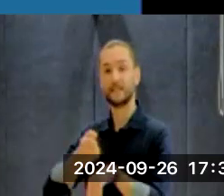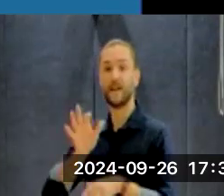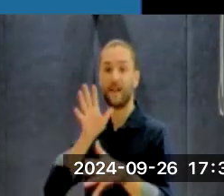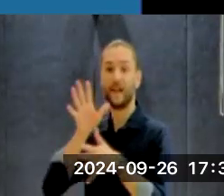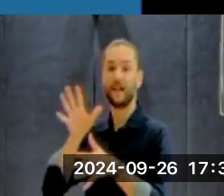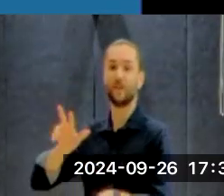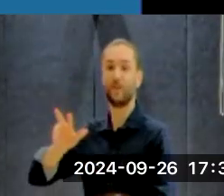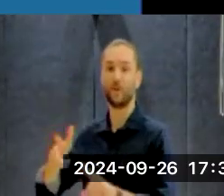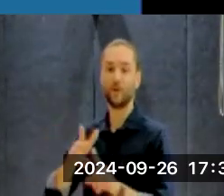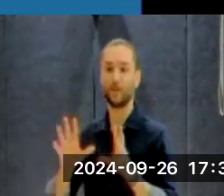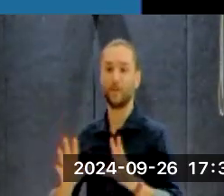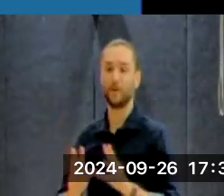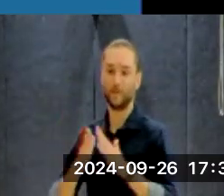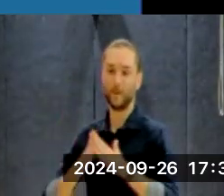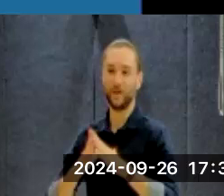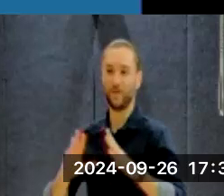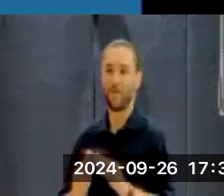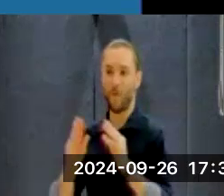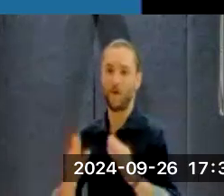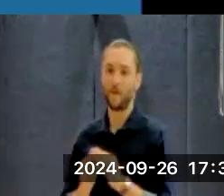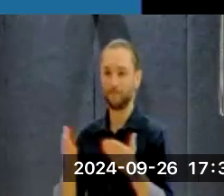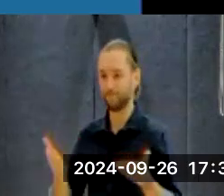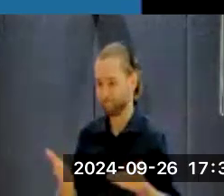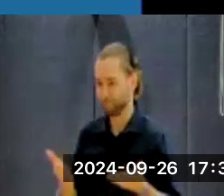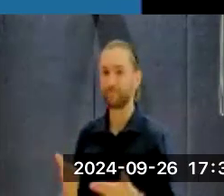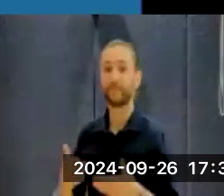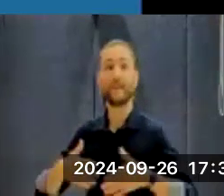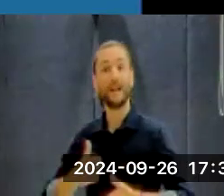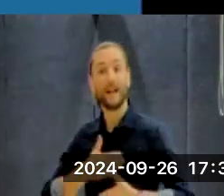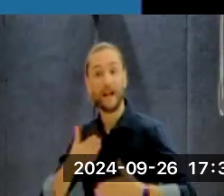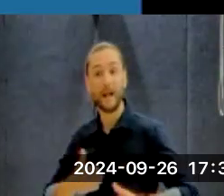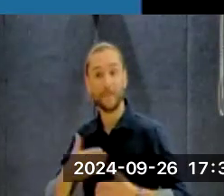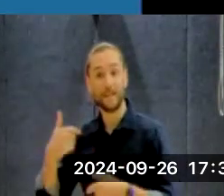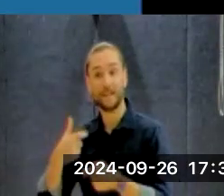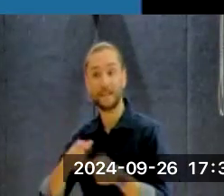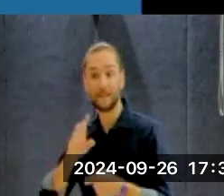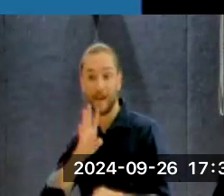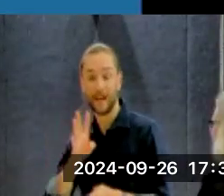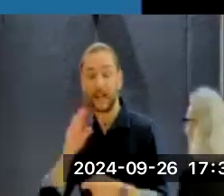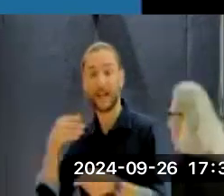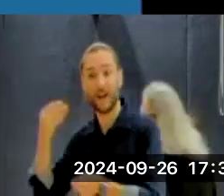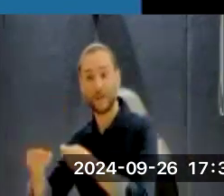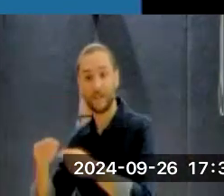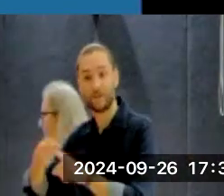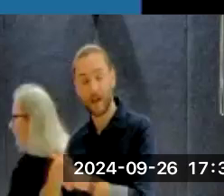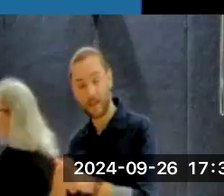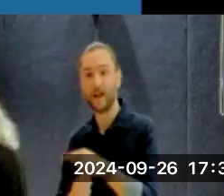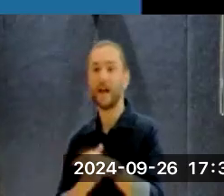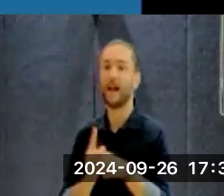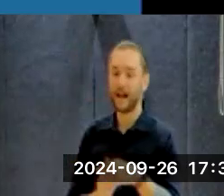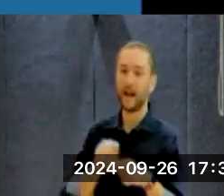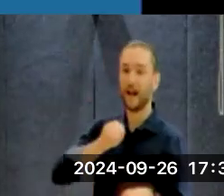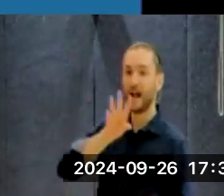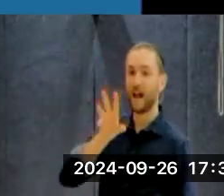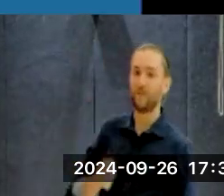of 2024. I want to wish everyone a happy Hispanic Heritage Month and National African Immigrant Heritage Month.